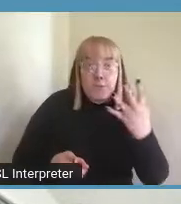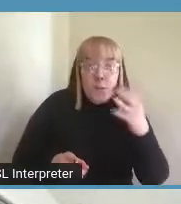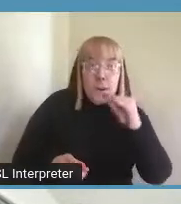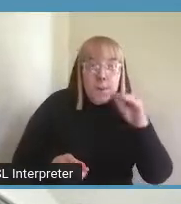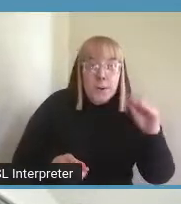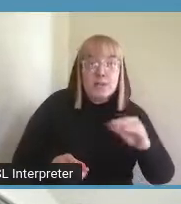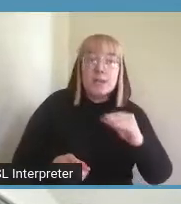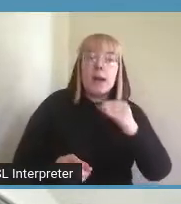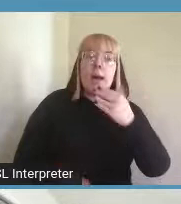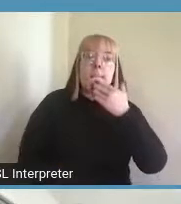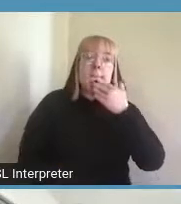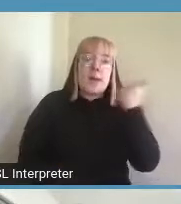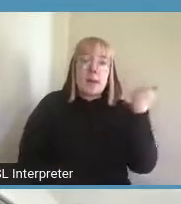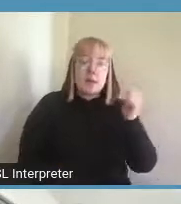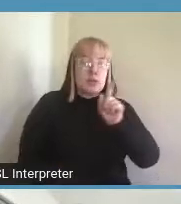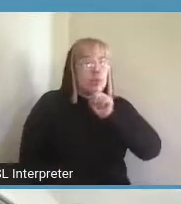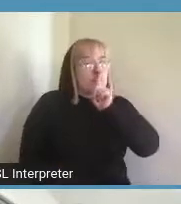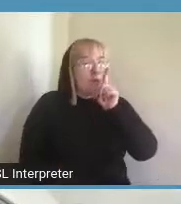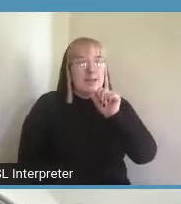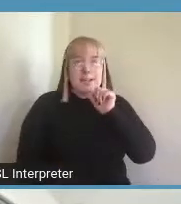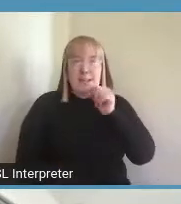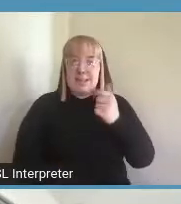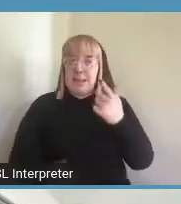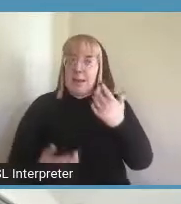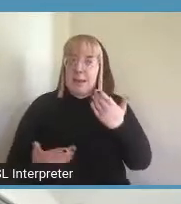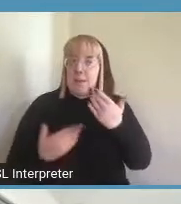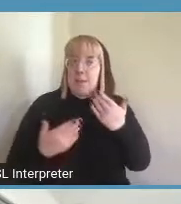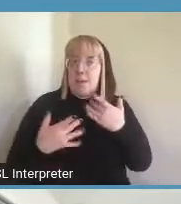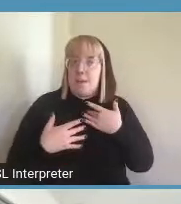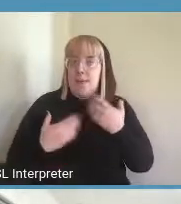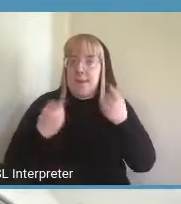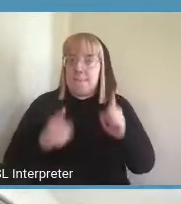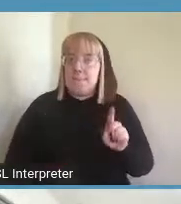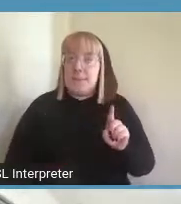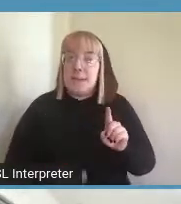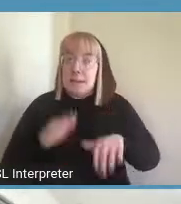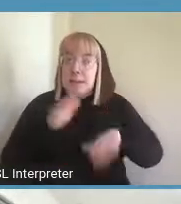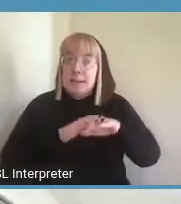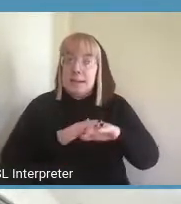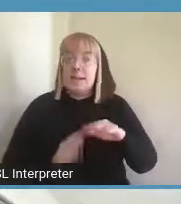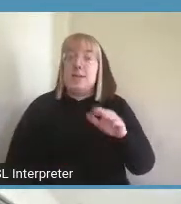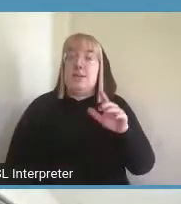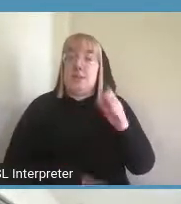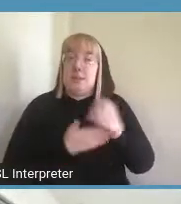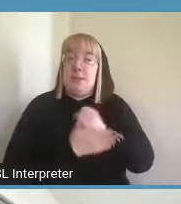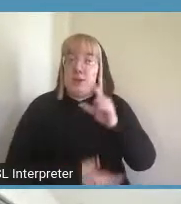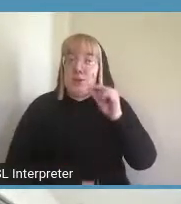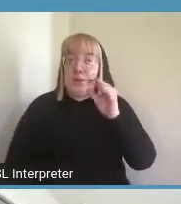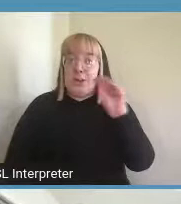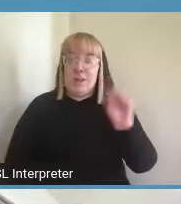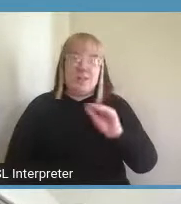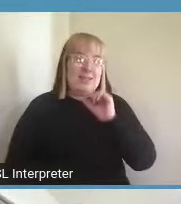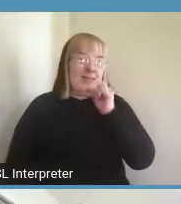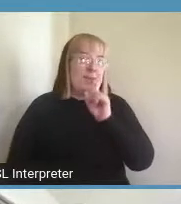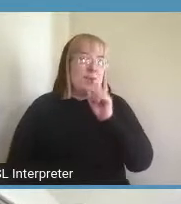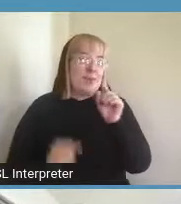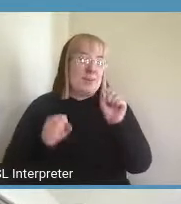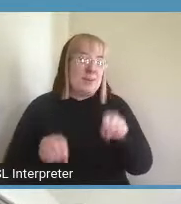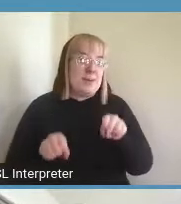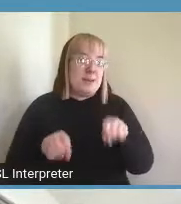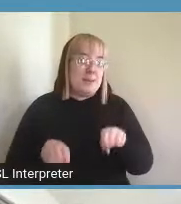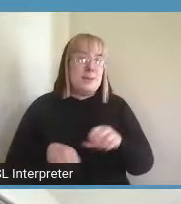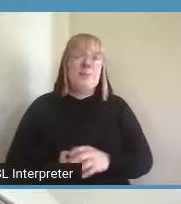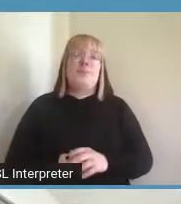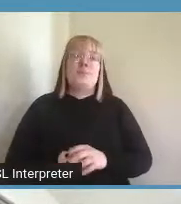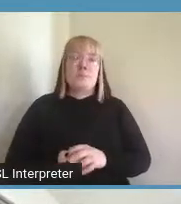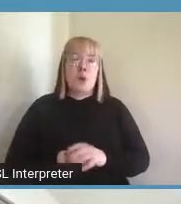amazing. So it's highly unlikely that you're going to achieve a 20% click-through rate, and therefore that's not an achievable goal for you. So